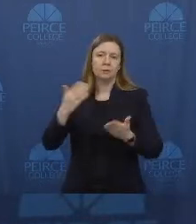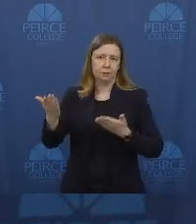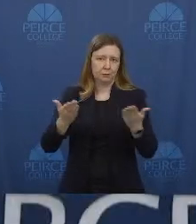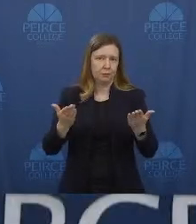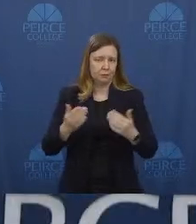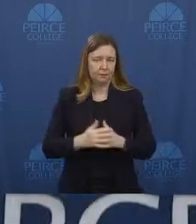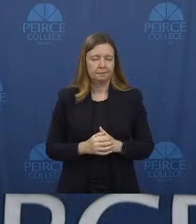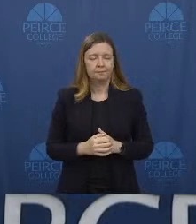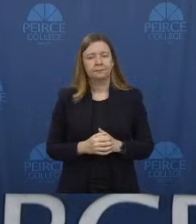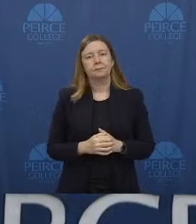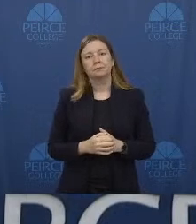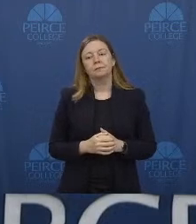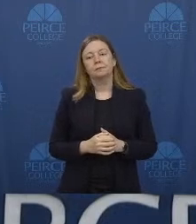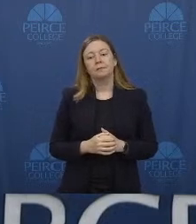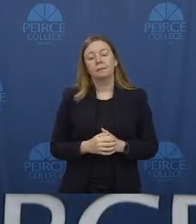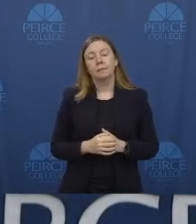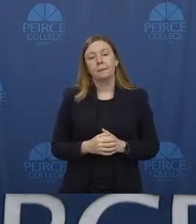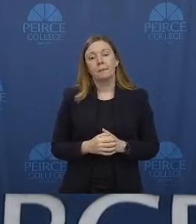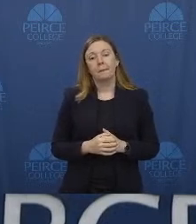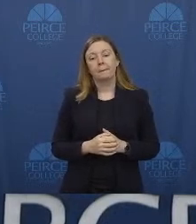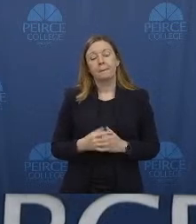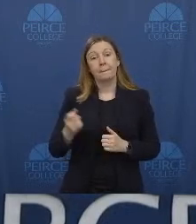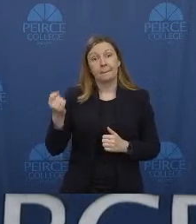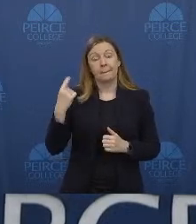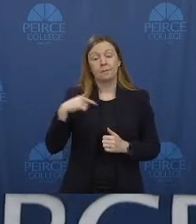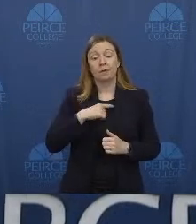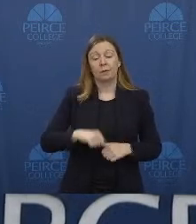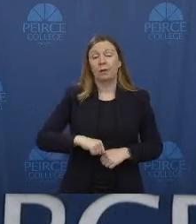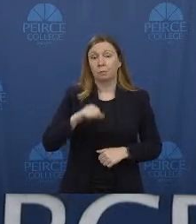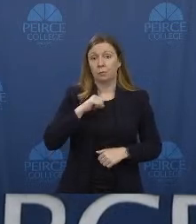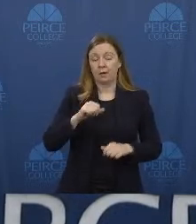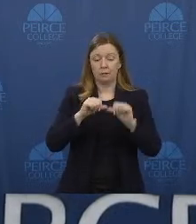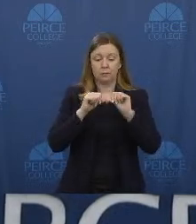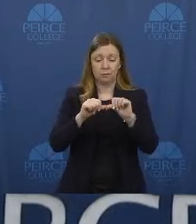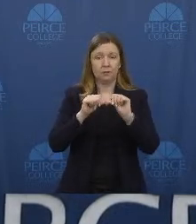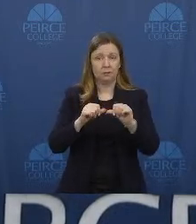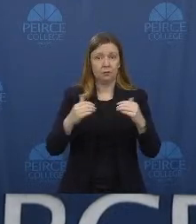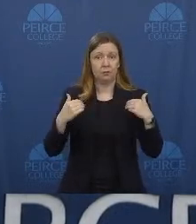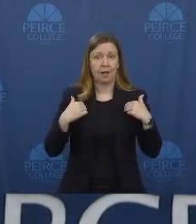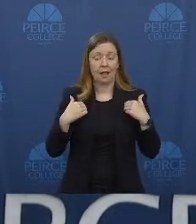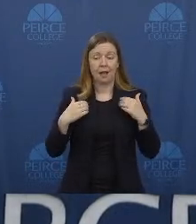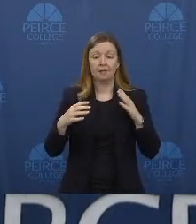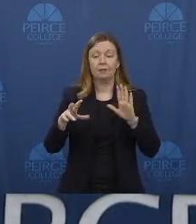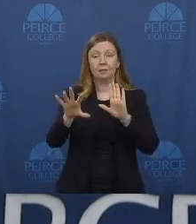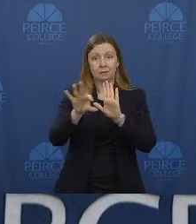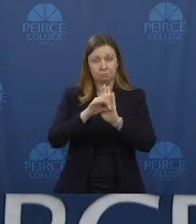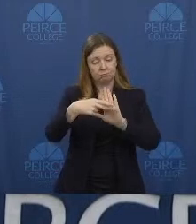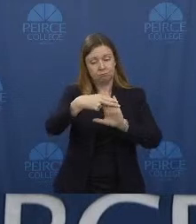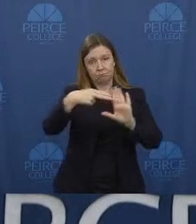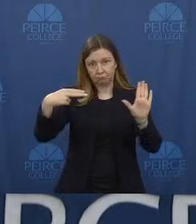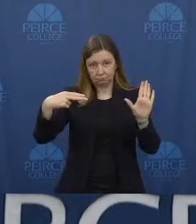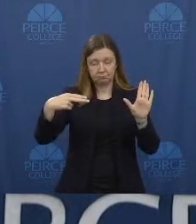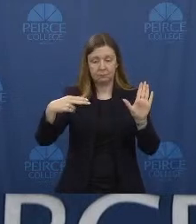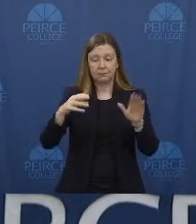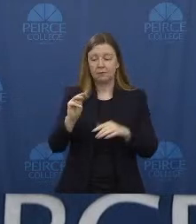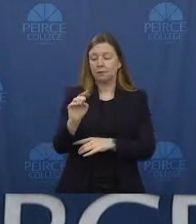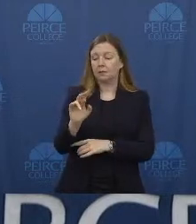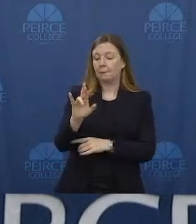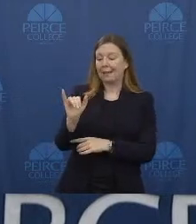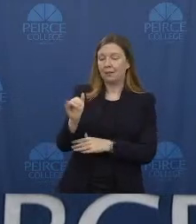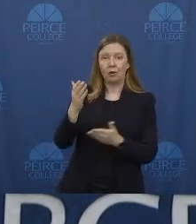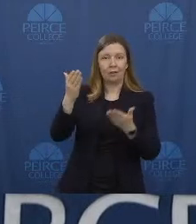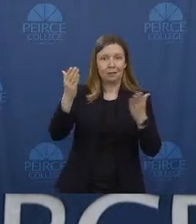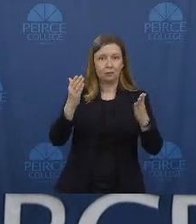serve. As such, we are proud to continue to have the designation of being a